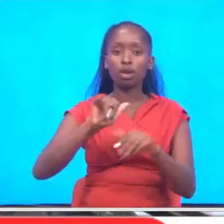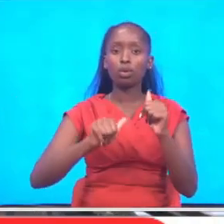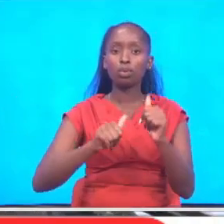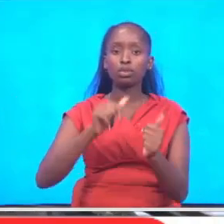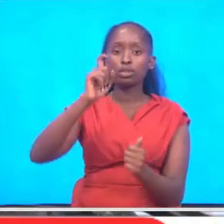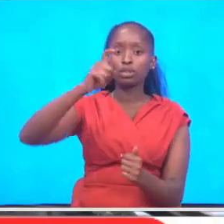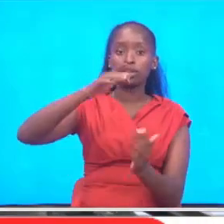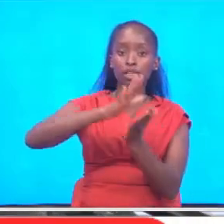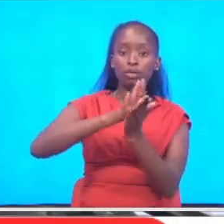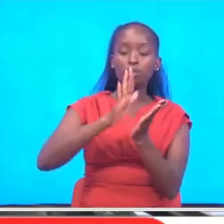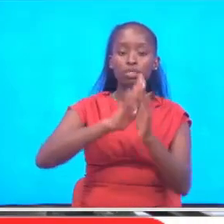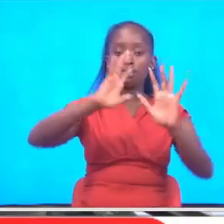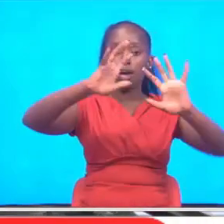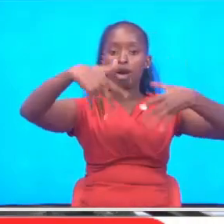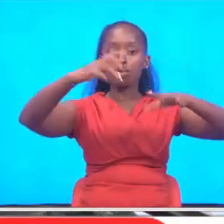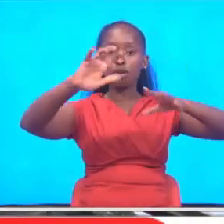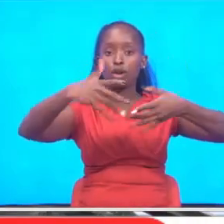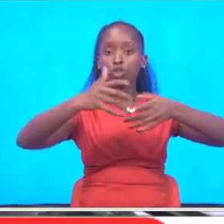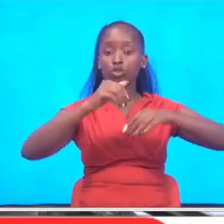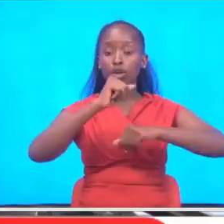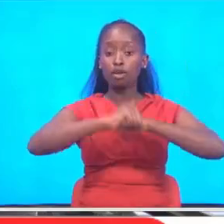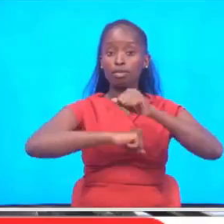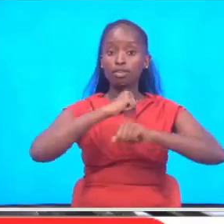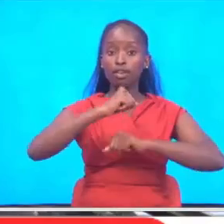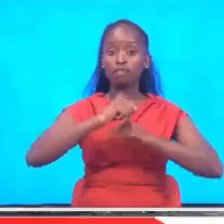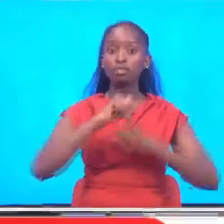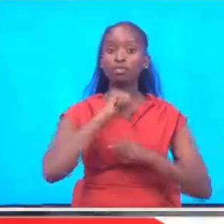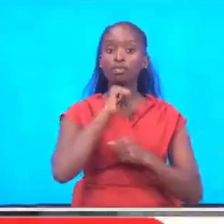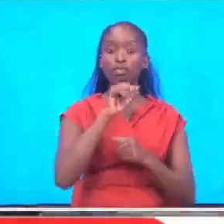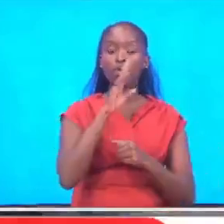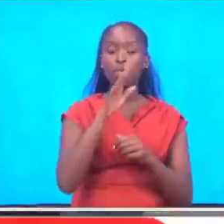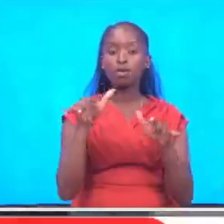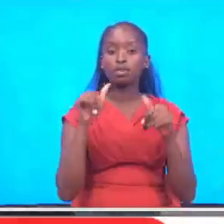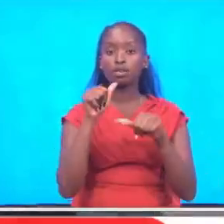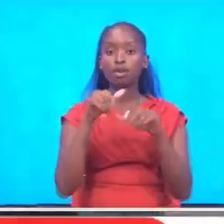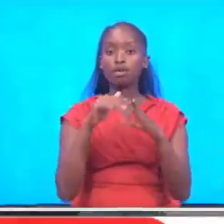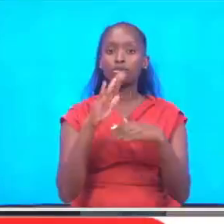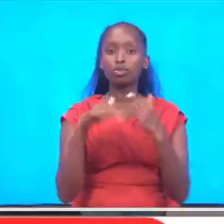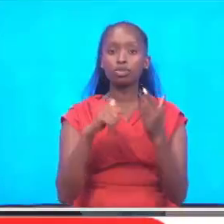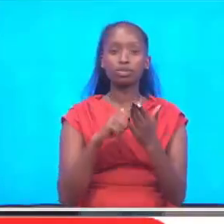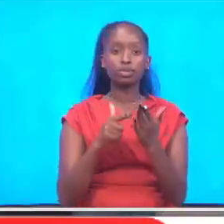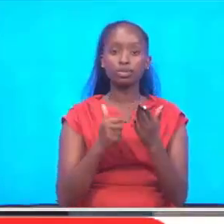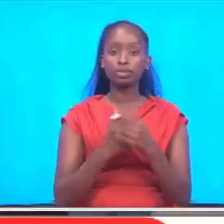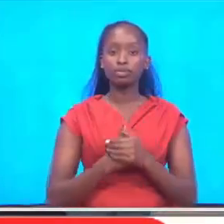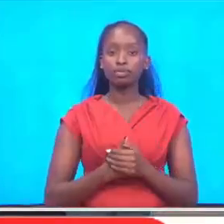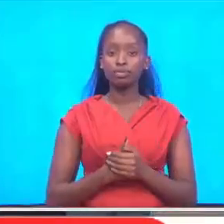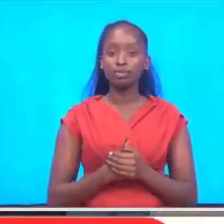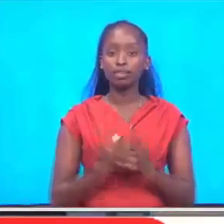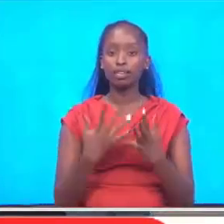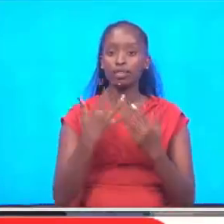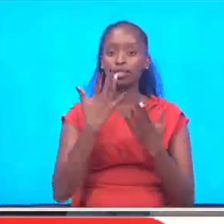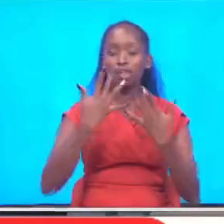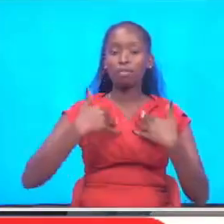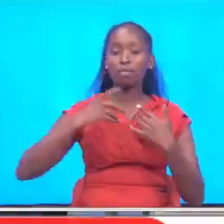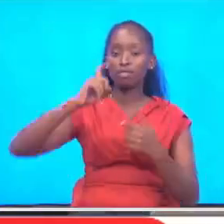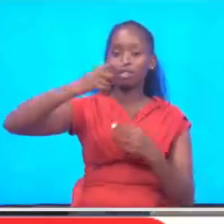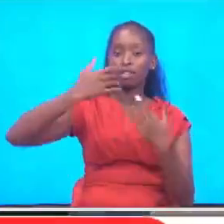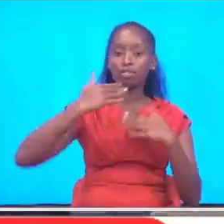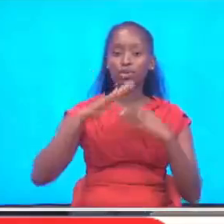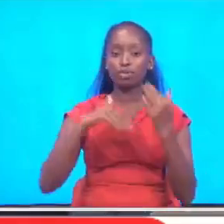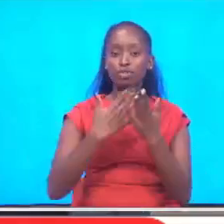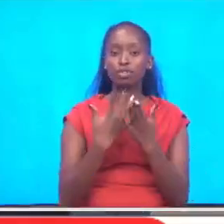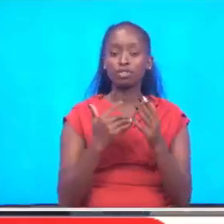for agricultural activities, never to be subdivided. Wizara hii ya ardhi inatarajia kuwa na sera hii mpya ya